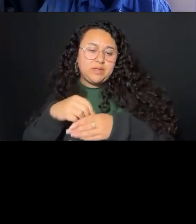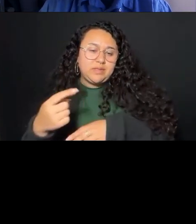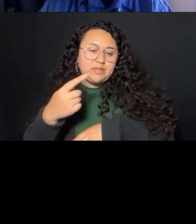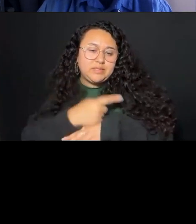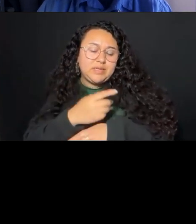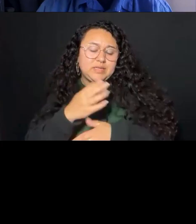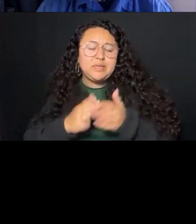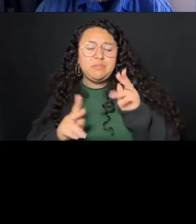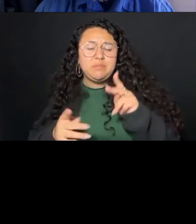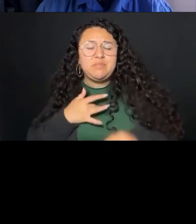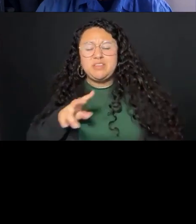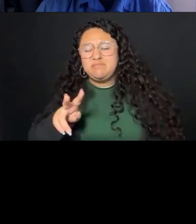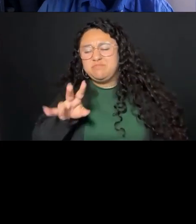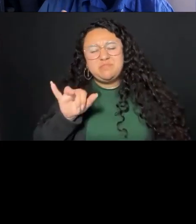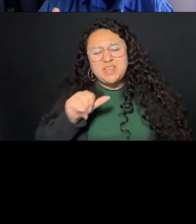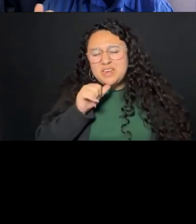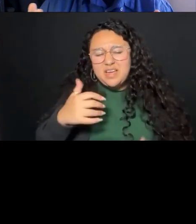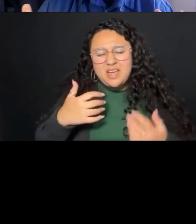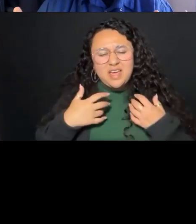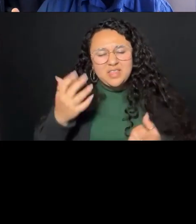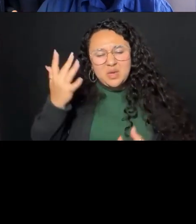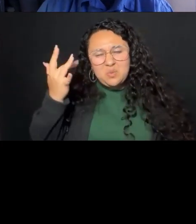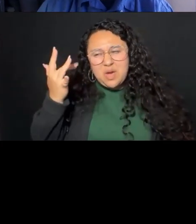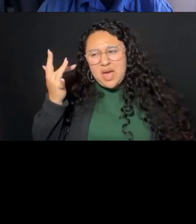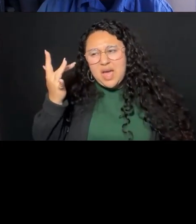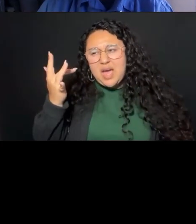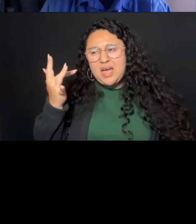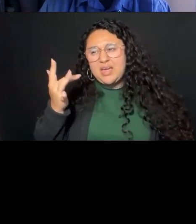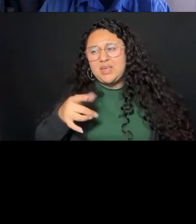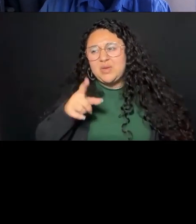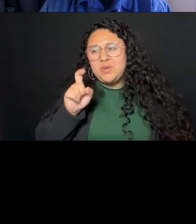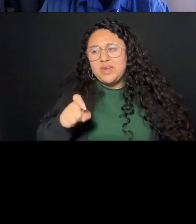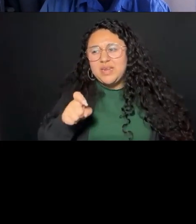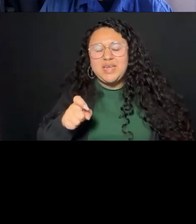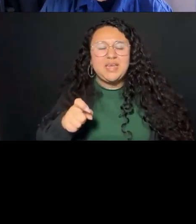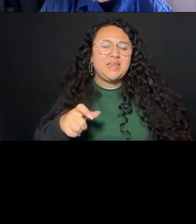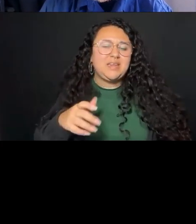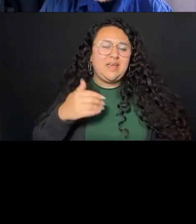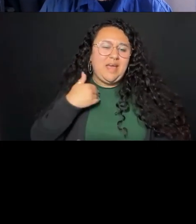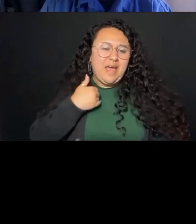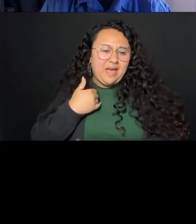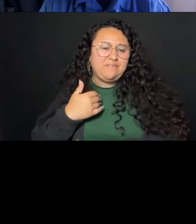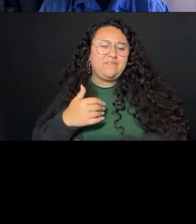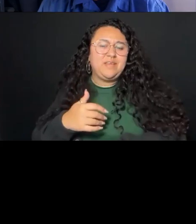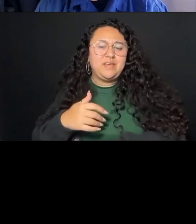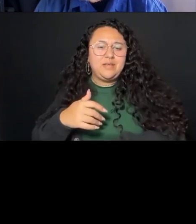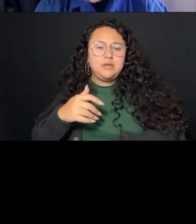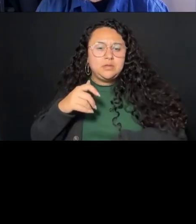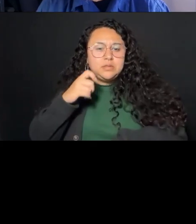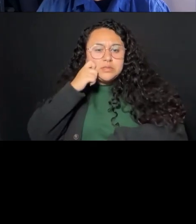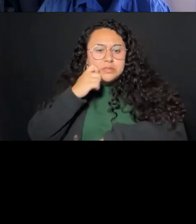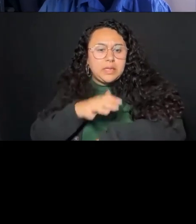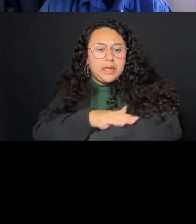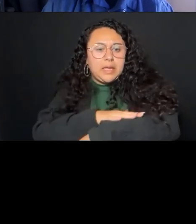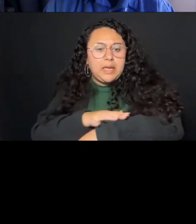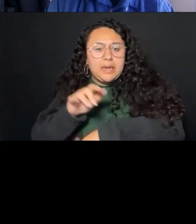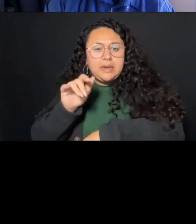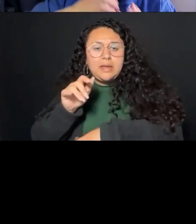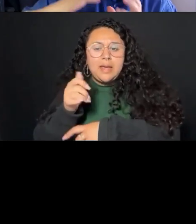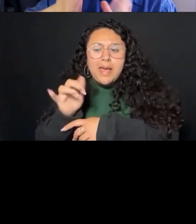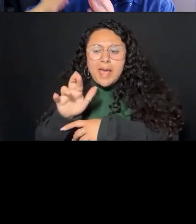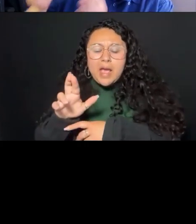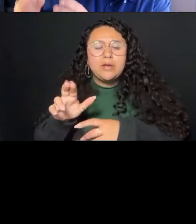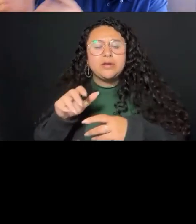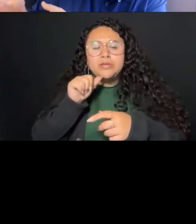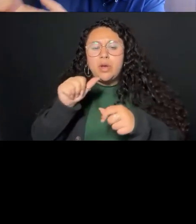do that? You need to have air on your skin. If your skin is breaking out, you got to stop doing that. Like, don't bind for a couple of weeks and let your skin